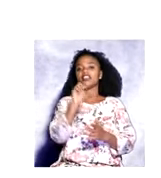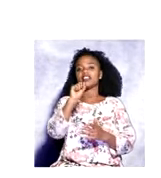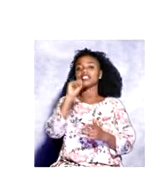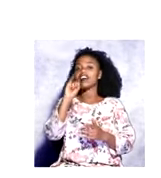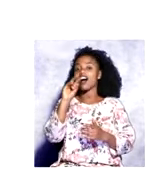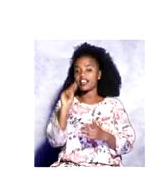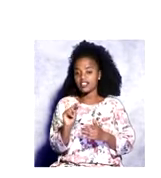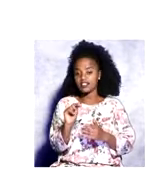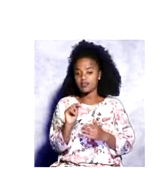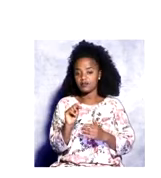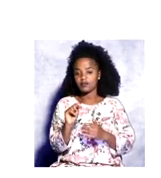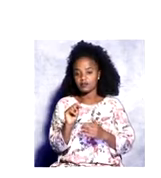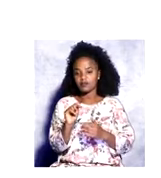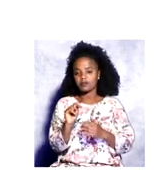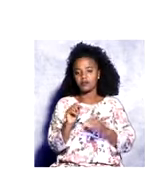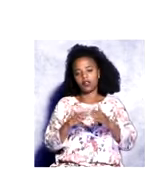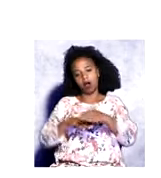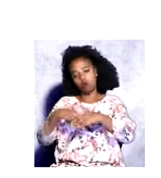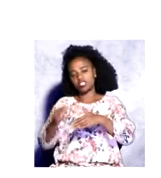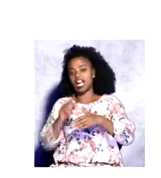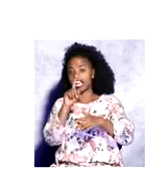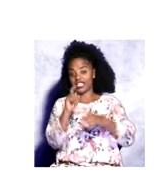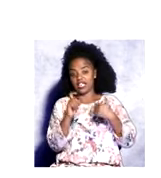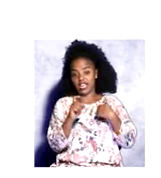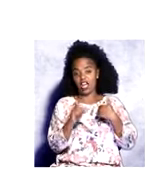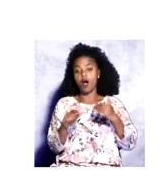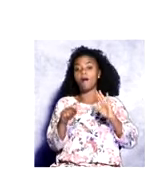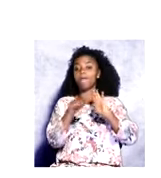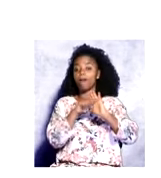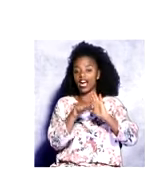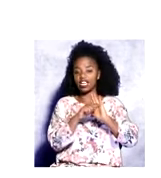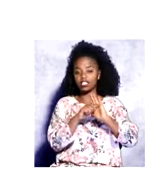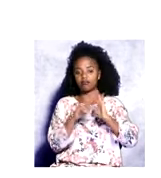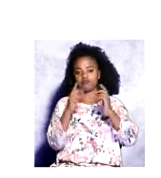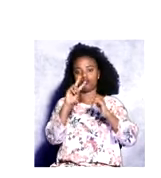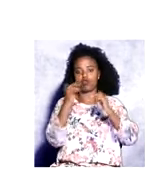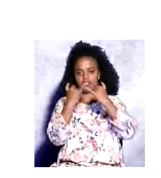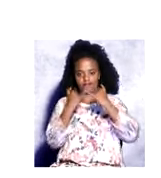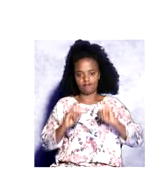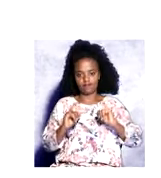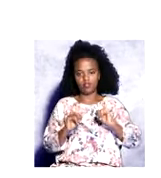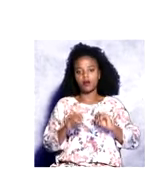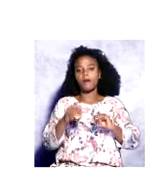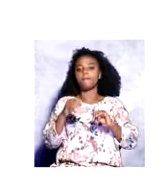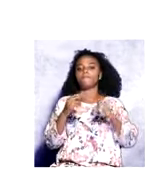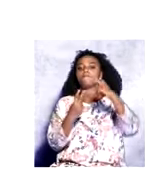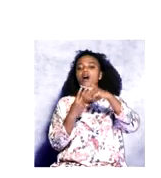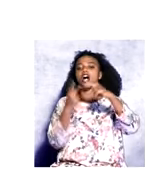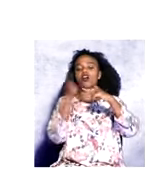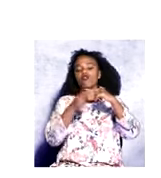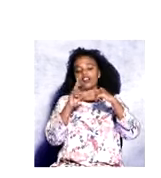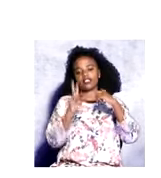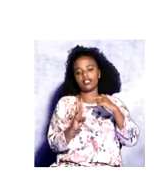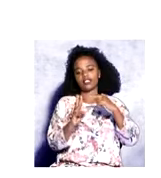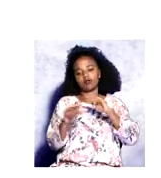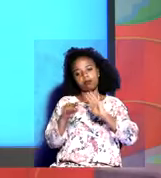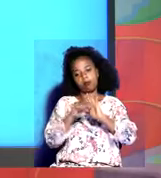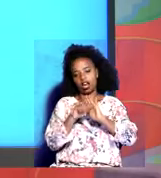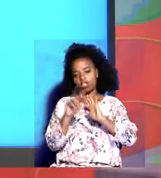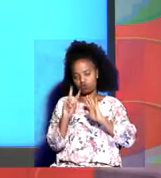take 2 outside, you have x here, minus, you divide this by 2, you get pi over 6 minus 2. So this